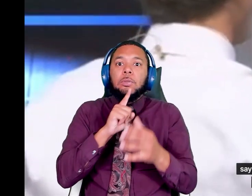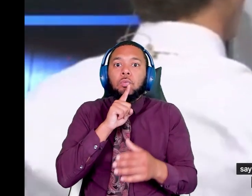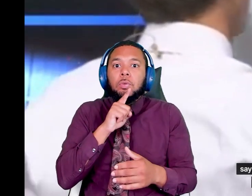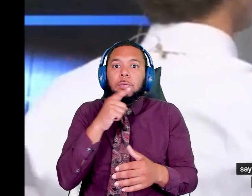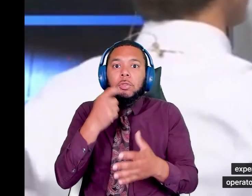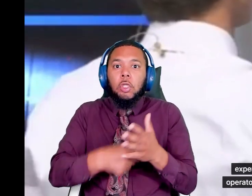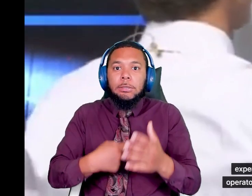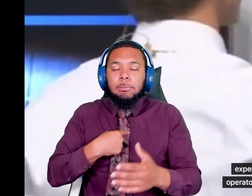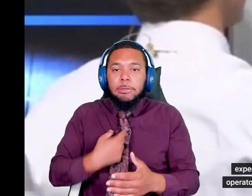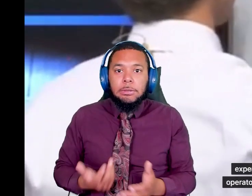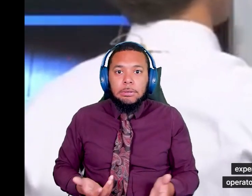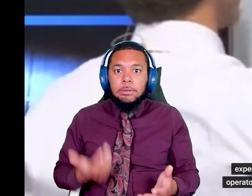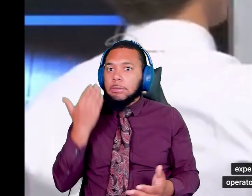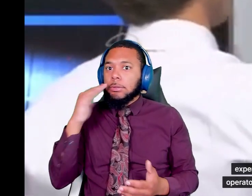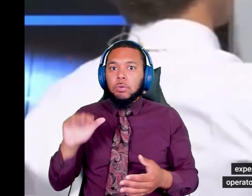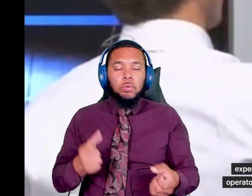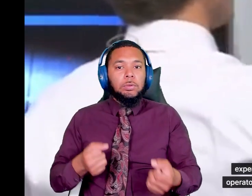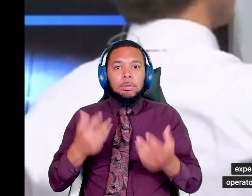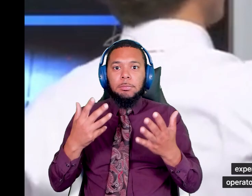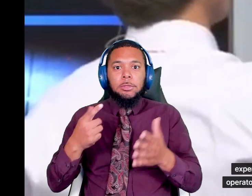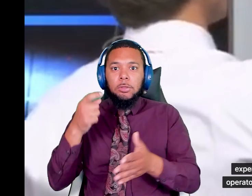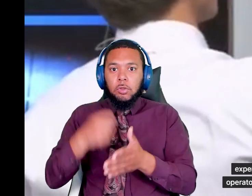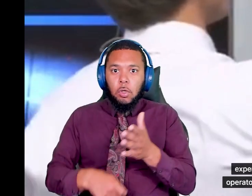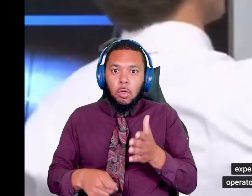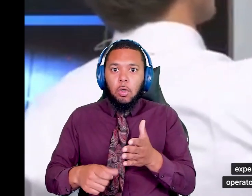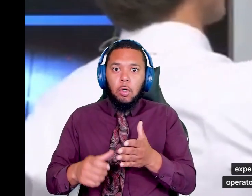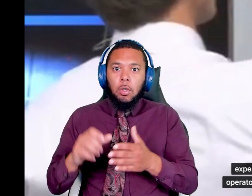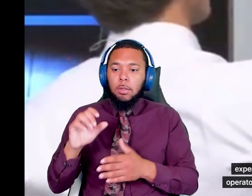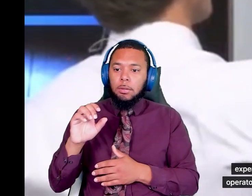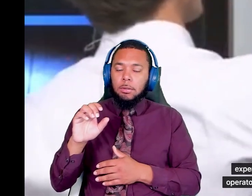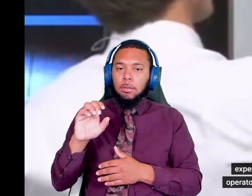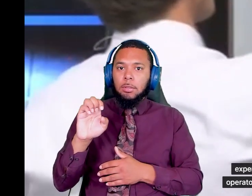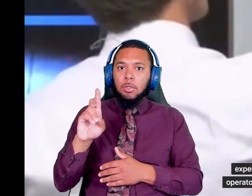idea how expensive a euro is.